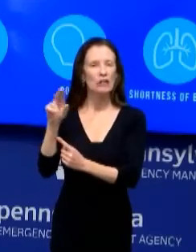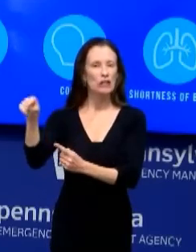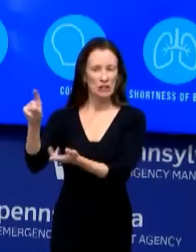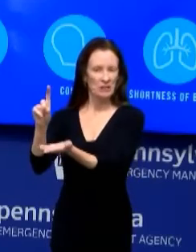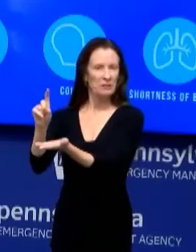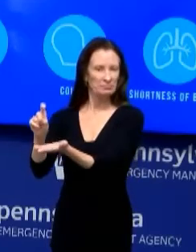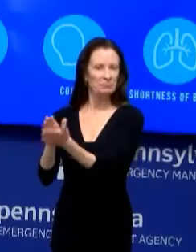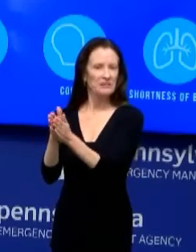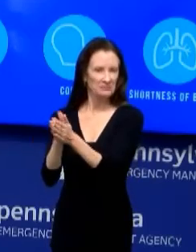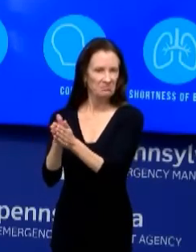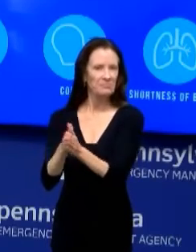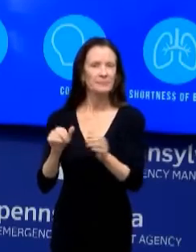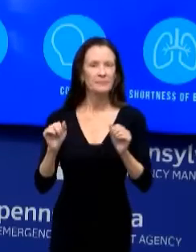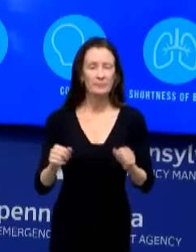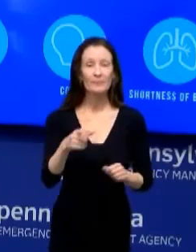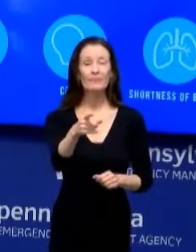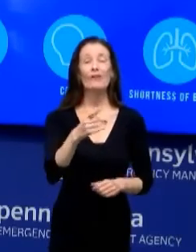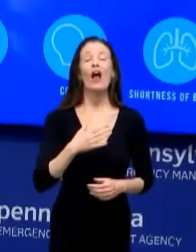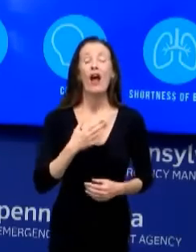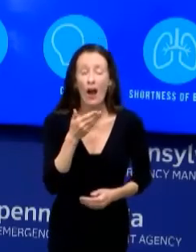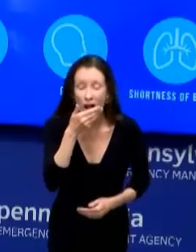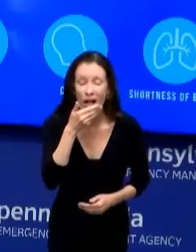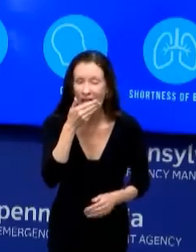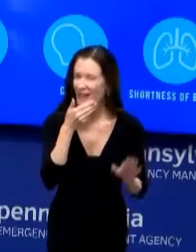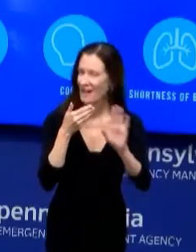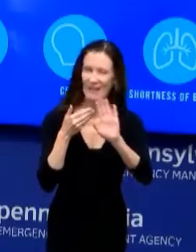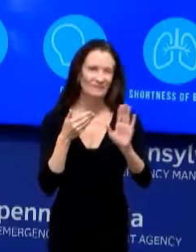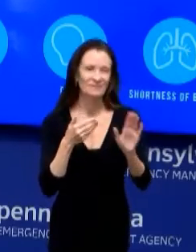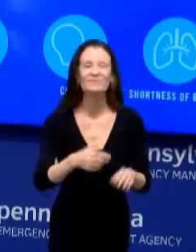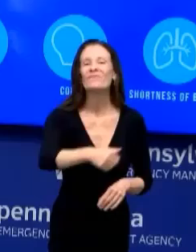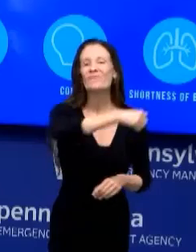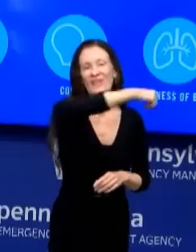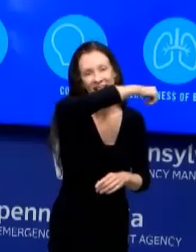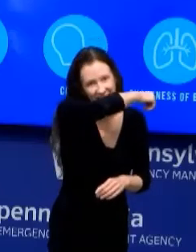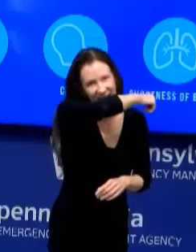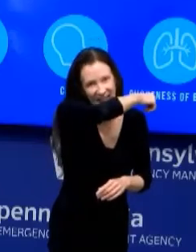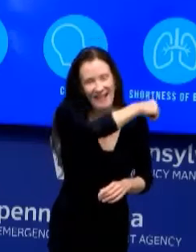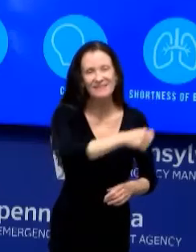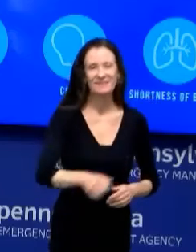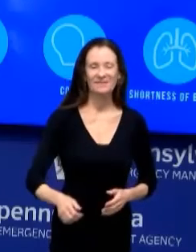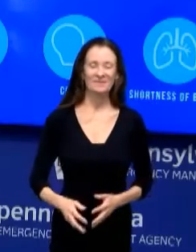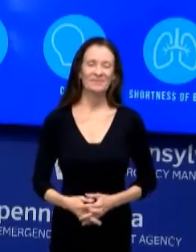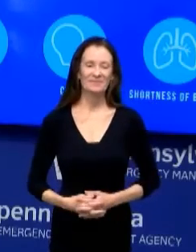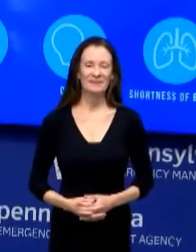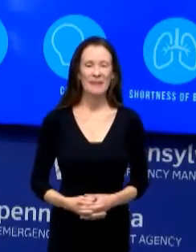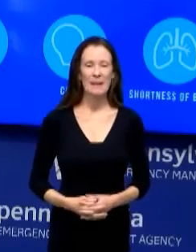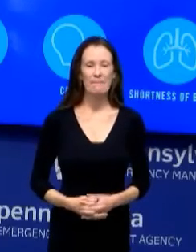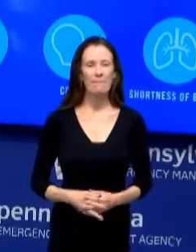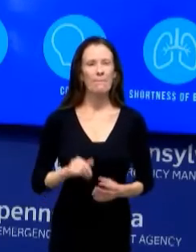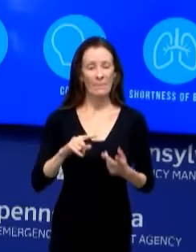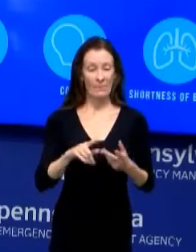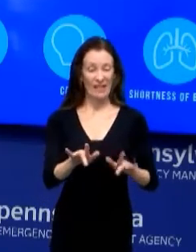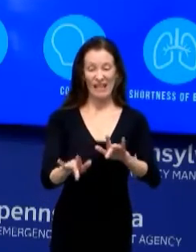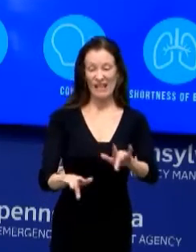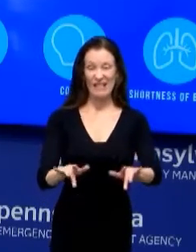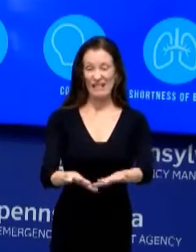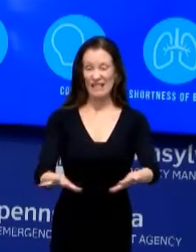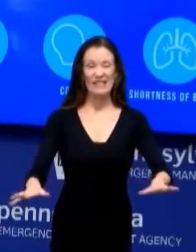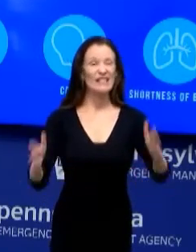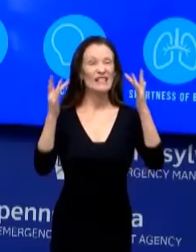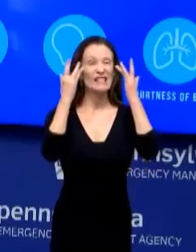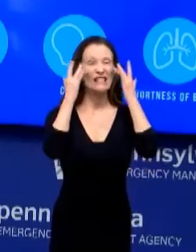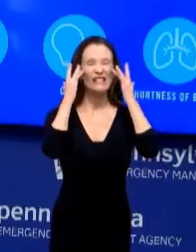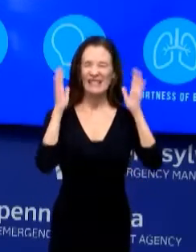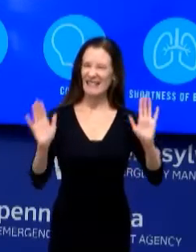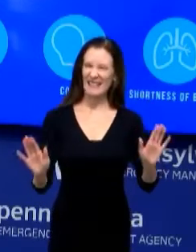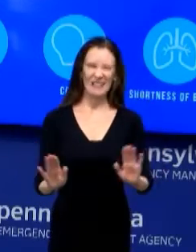hands. And try not to touch your face, especially after touching surfaces. The mask that we have